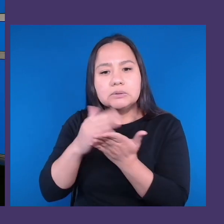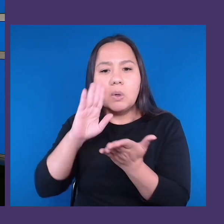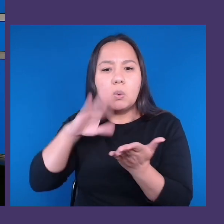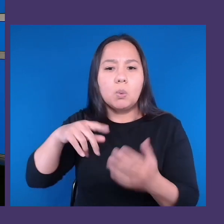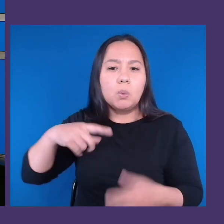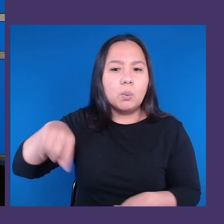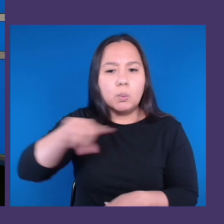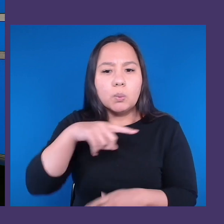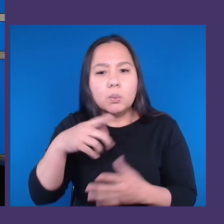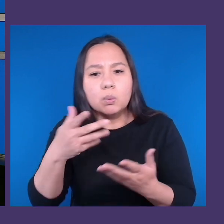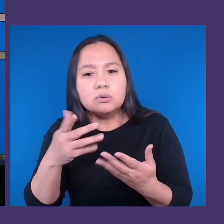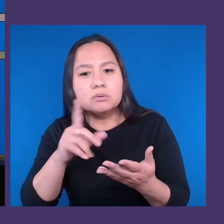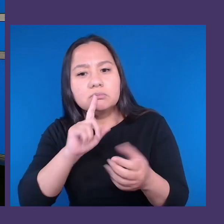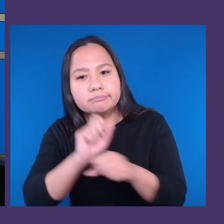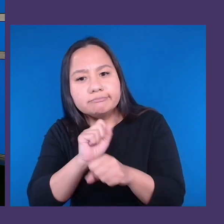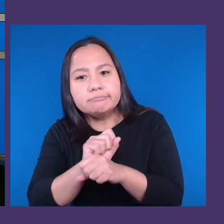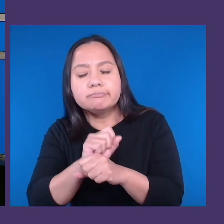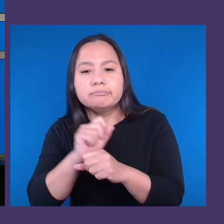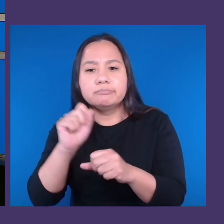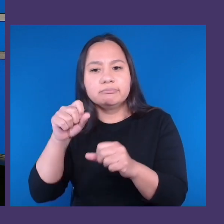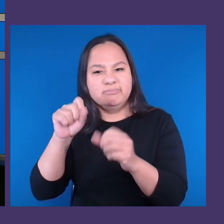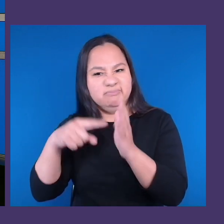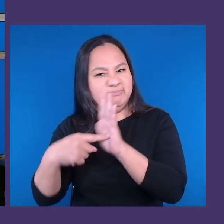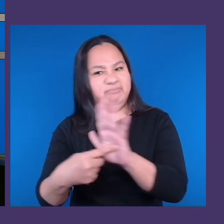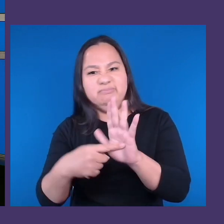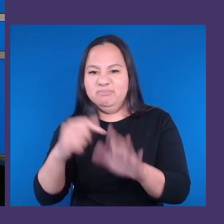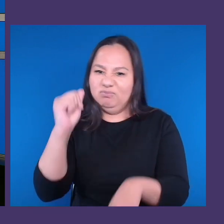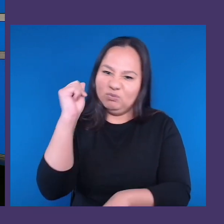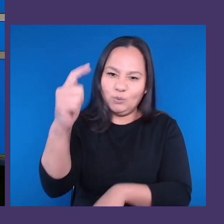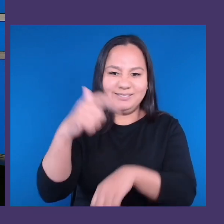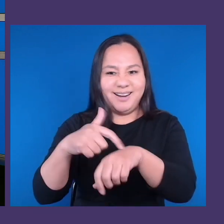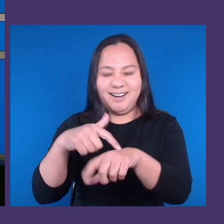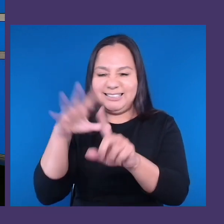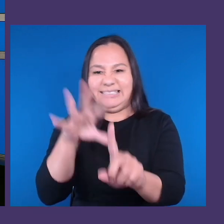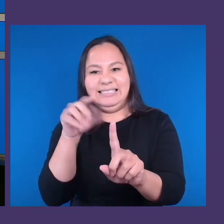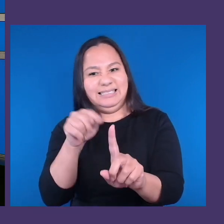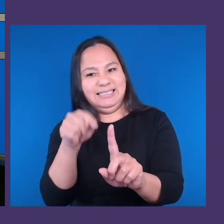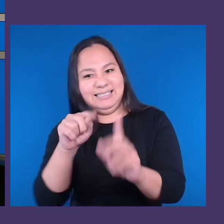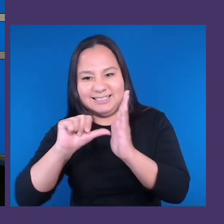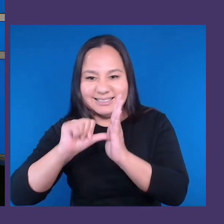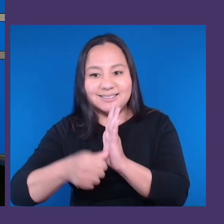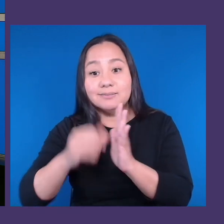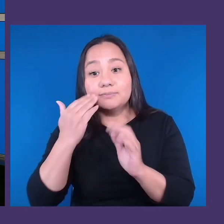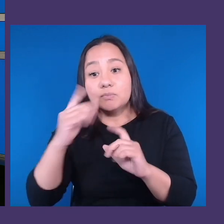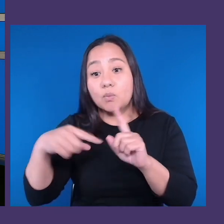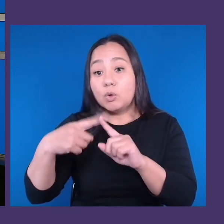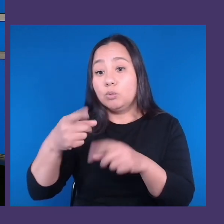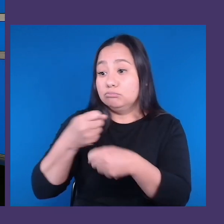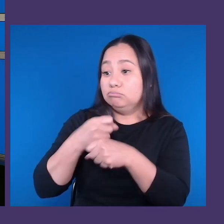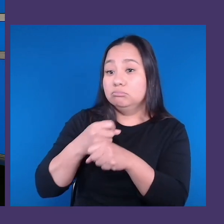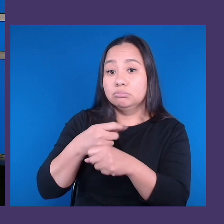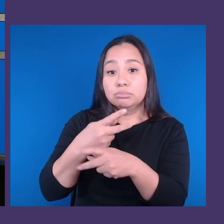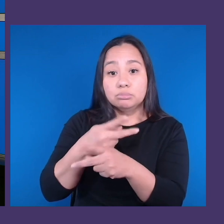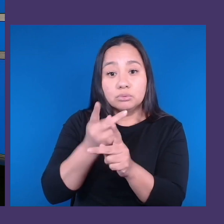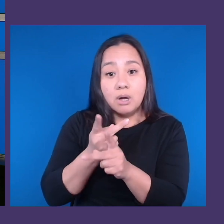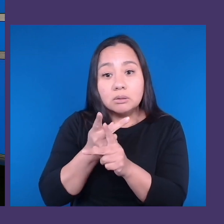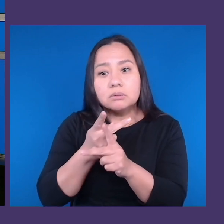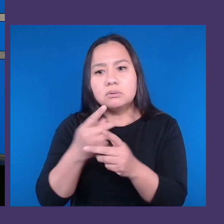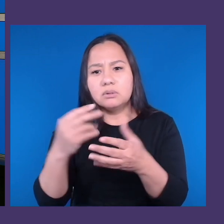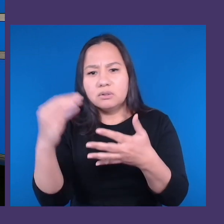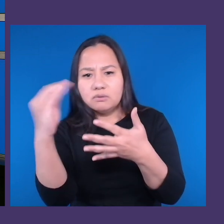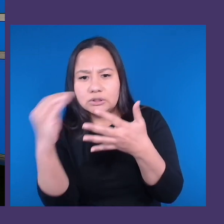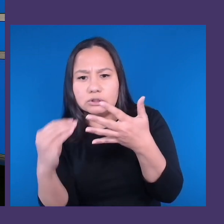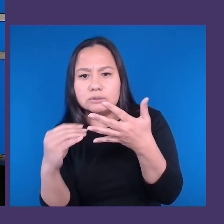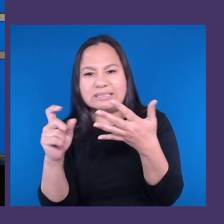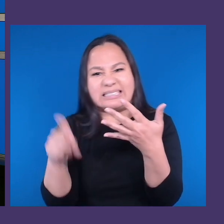rightly highlight all the time. When you create a product with the features needed for a community of,